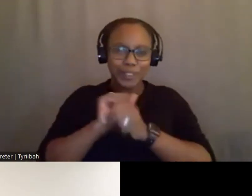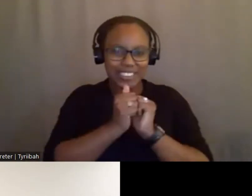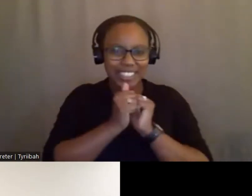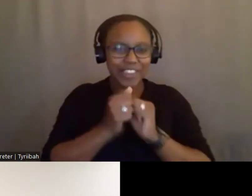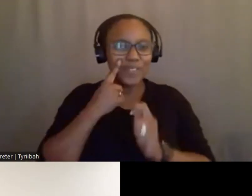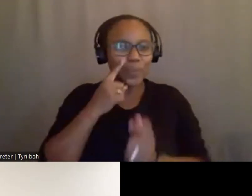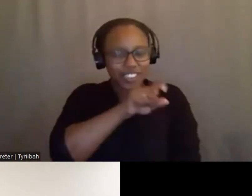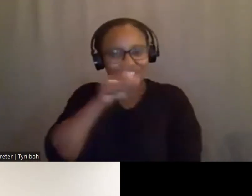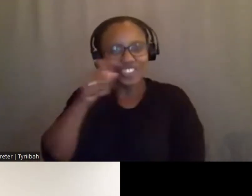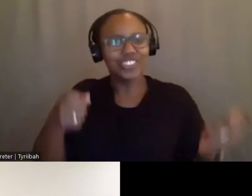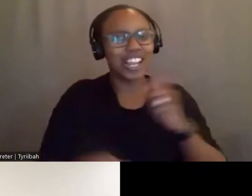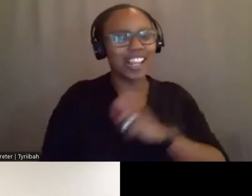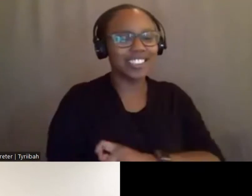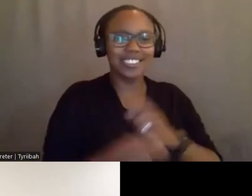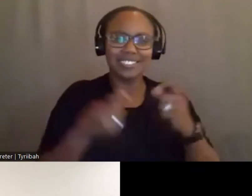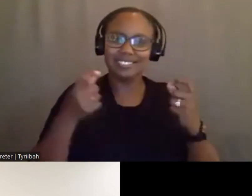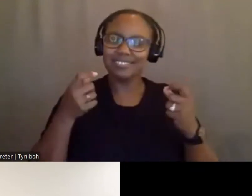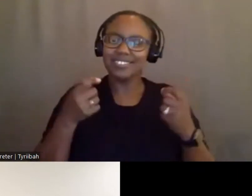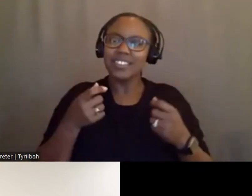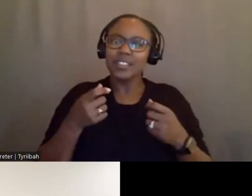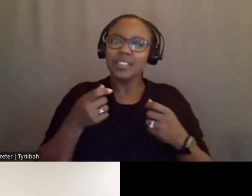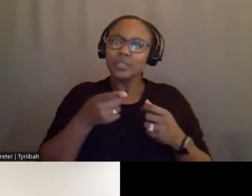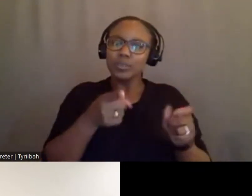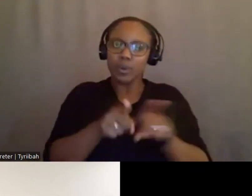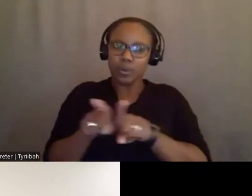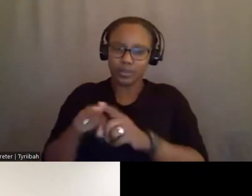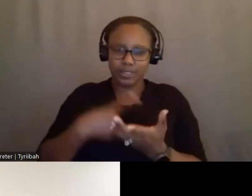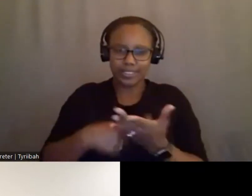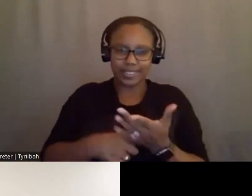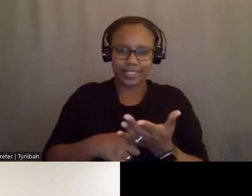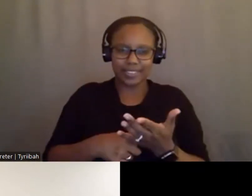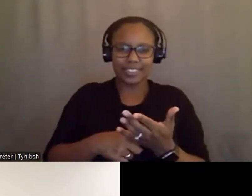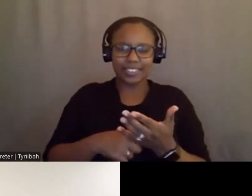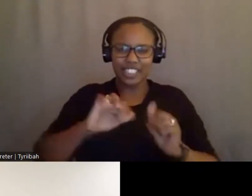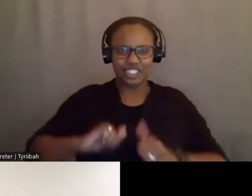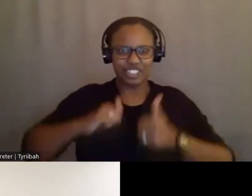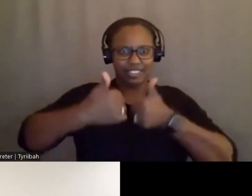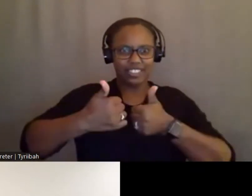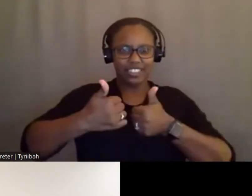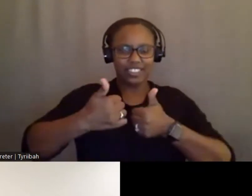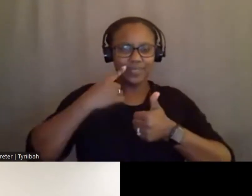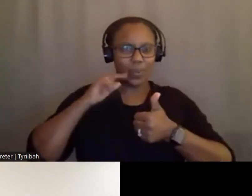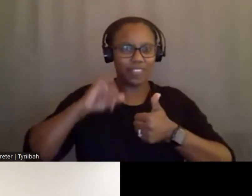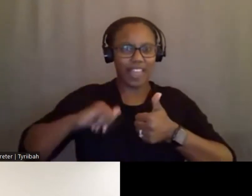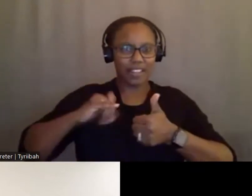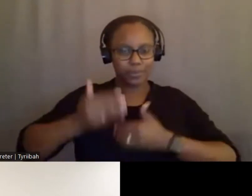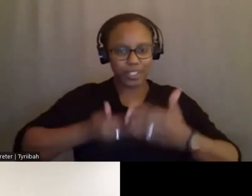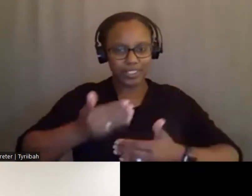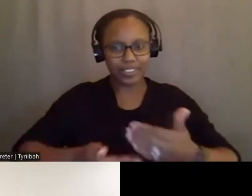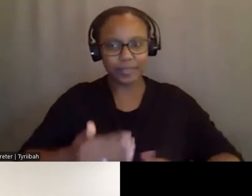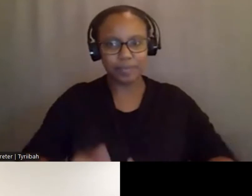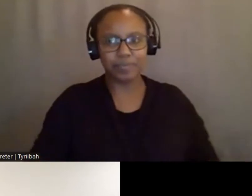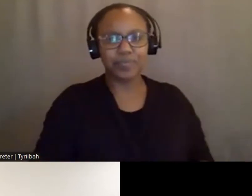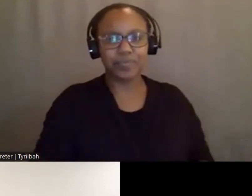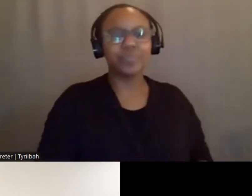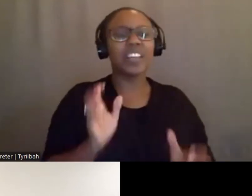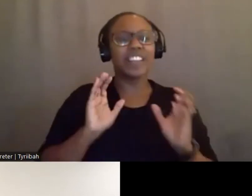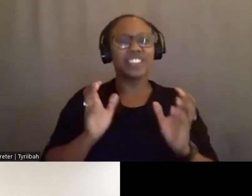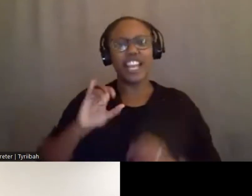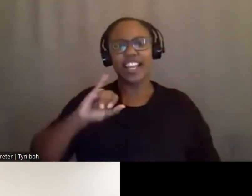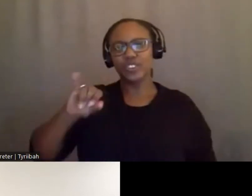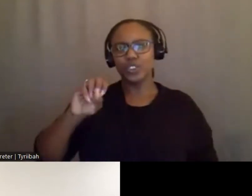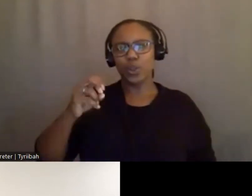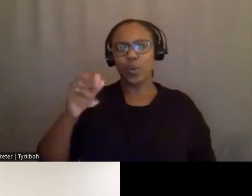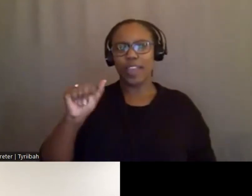the challenges, right? And in relation to some of the challenges in the chat, Joanna Kenty had asked, the group of the